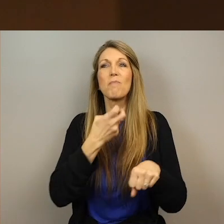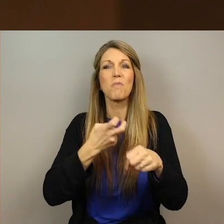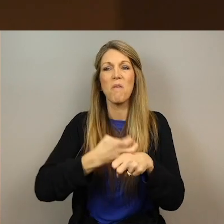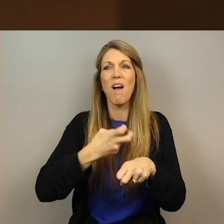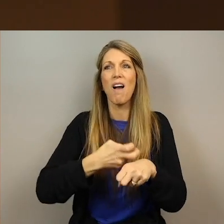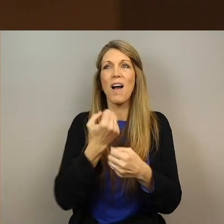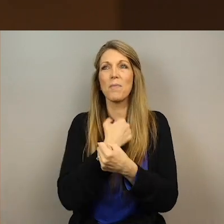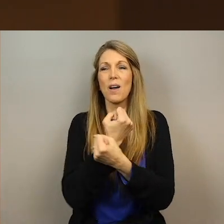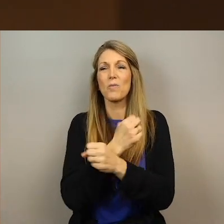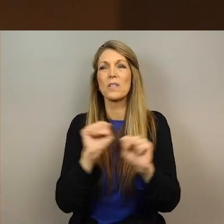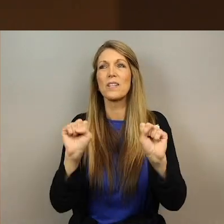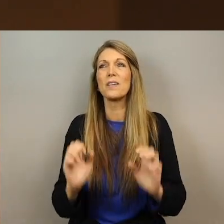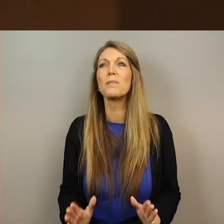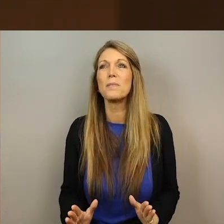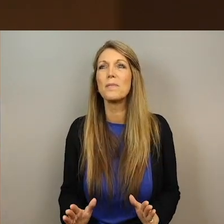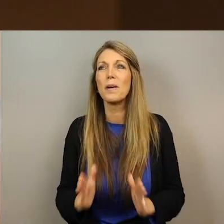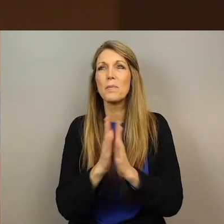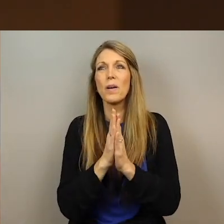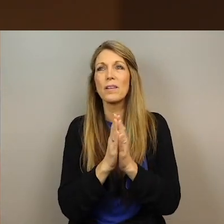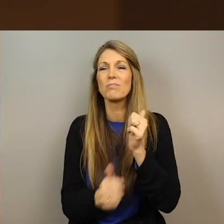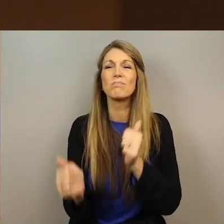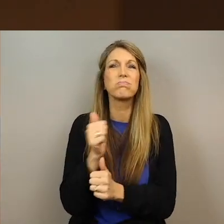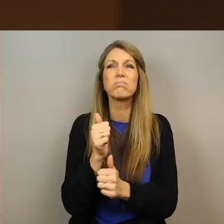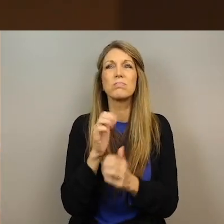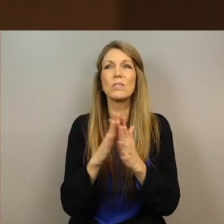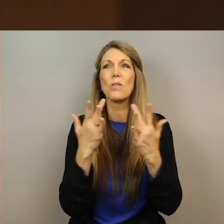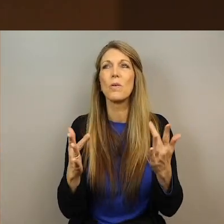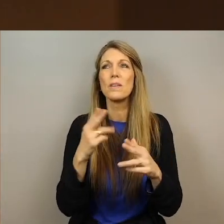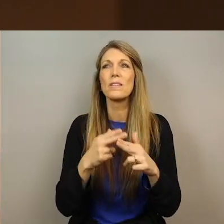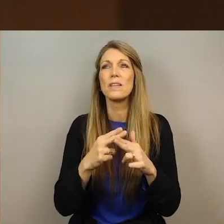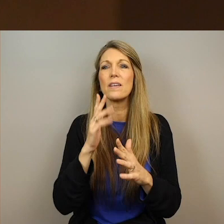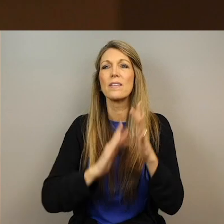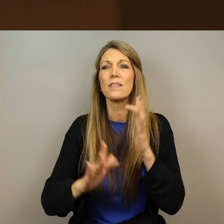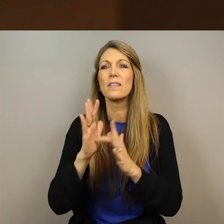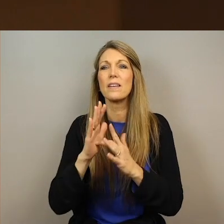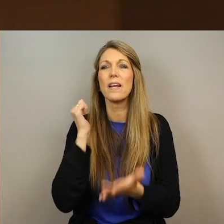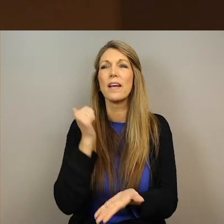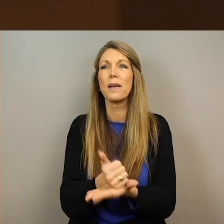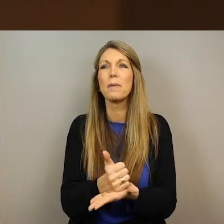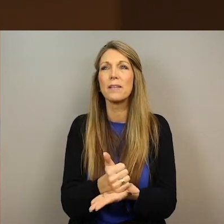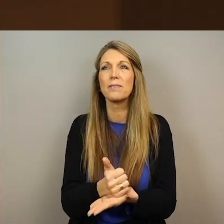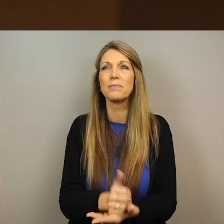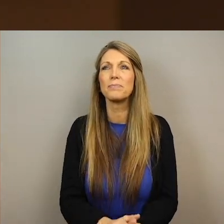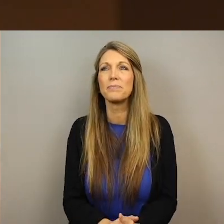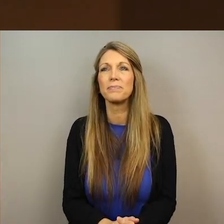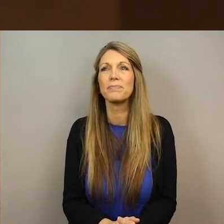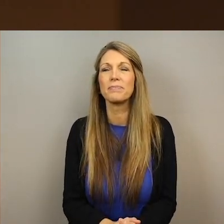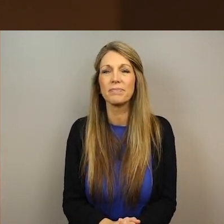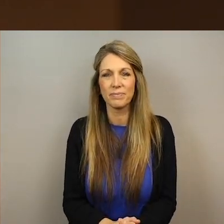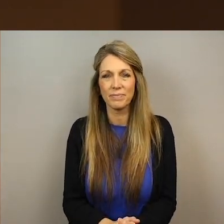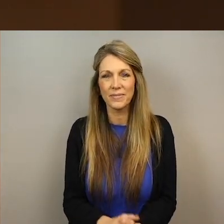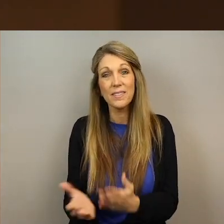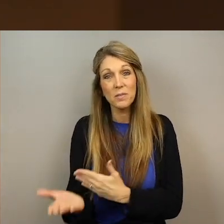rock and my redeemer. And I pray this in the matchless and glorious name of Jesus. Amen.